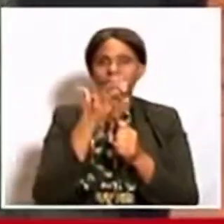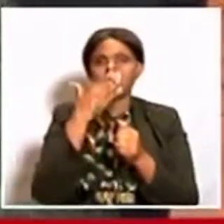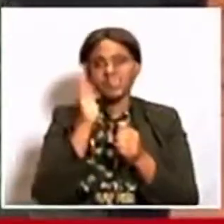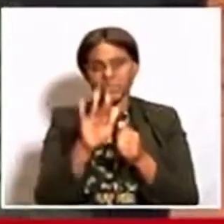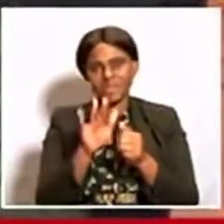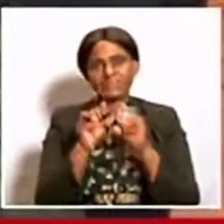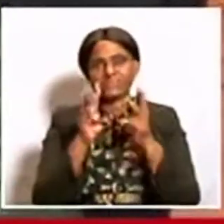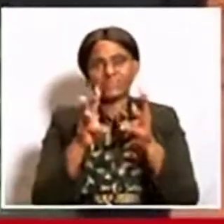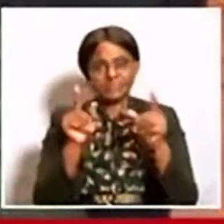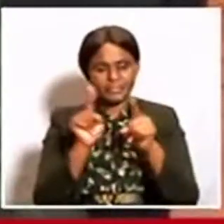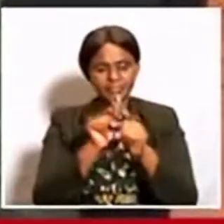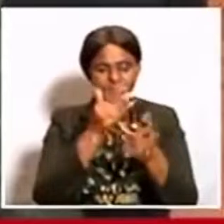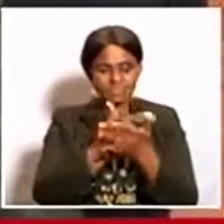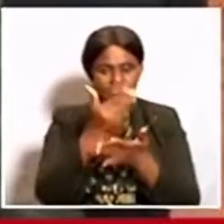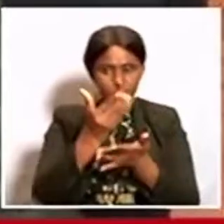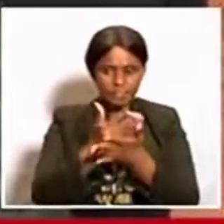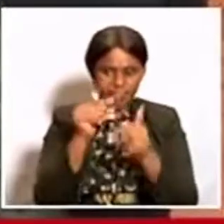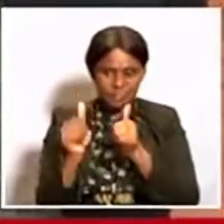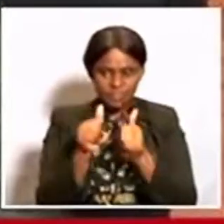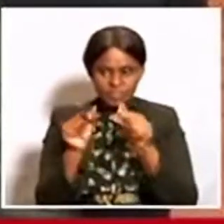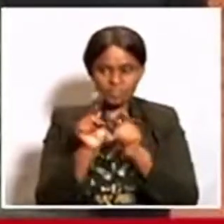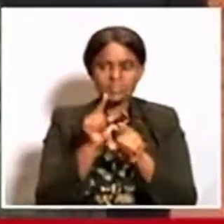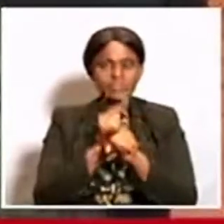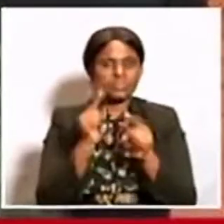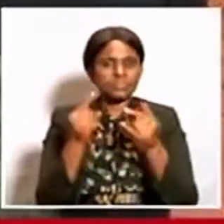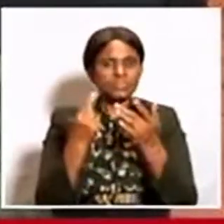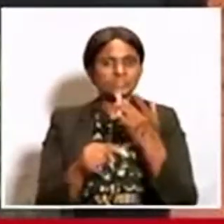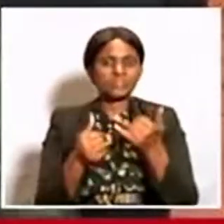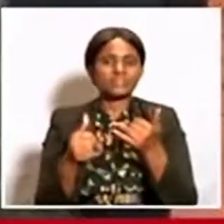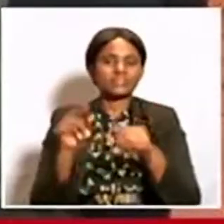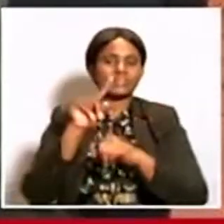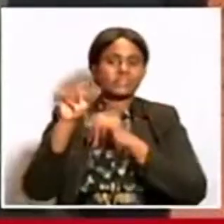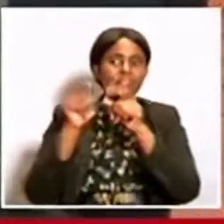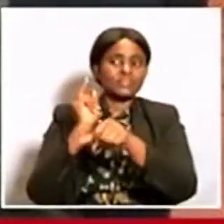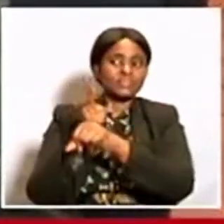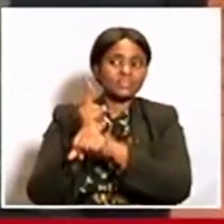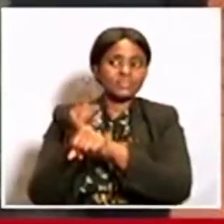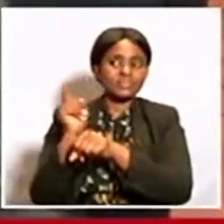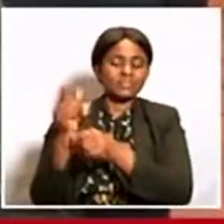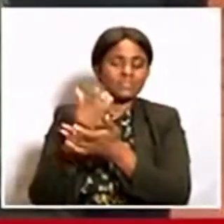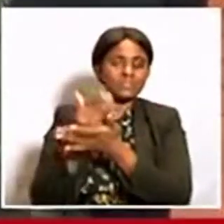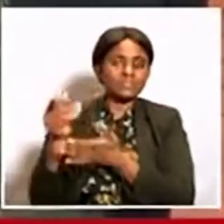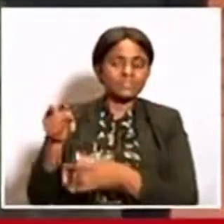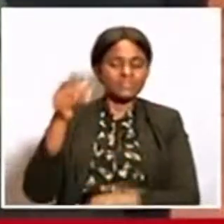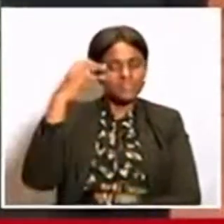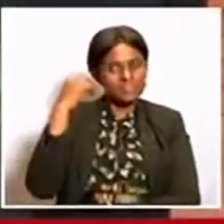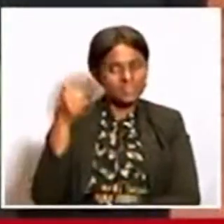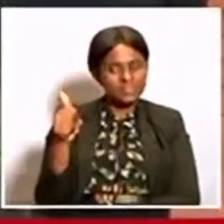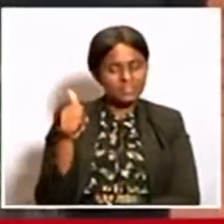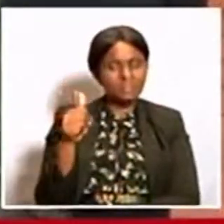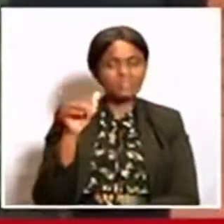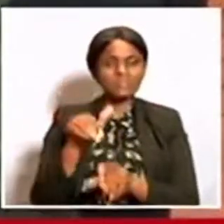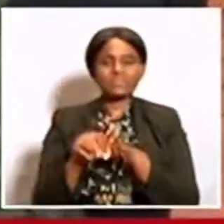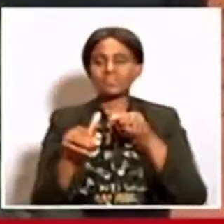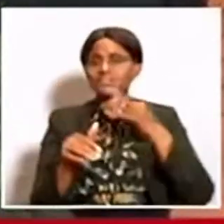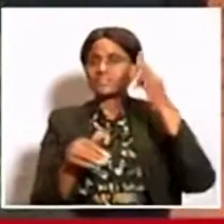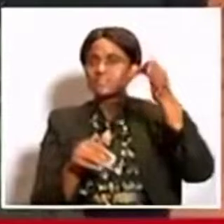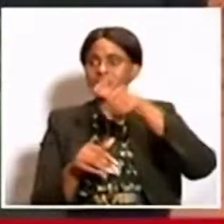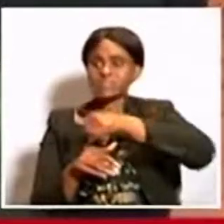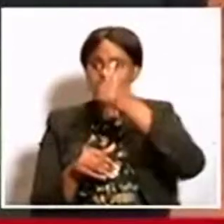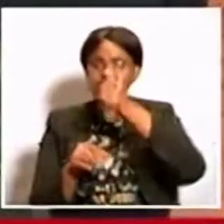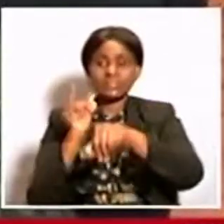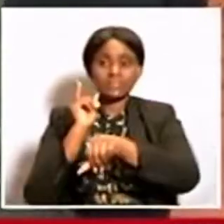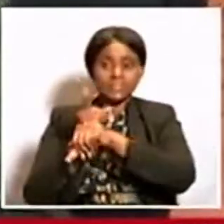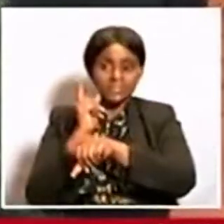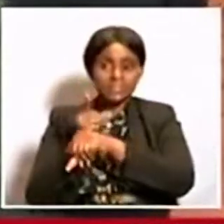the action to the procurement officer is just cautioning that procurement officer that in the future, you are cautioned